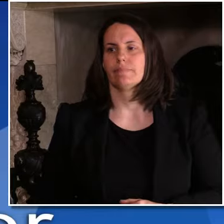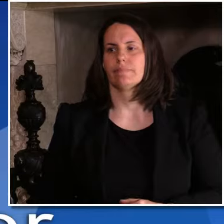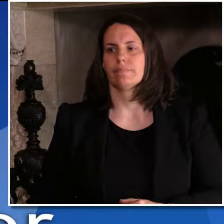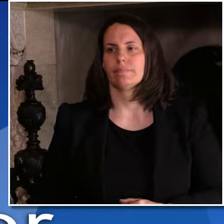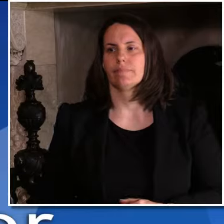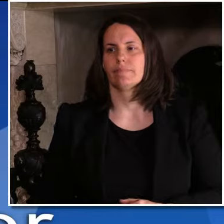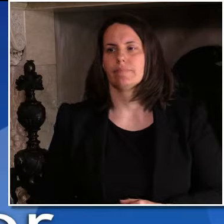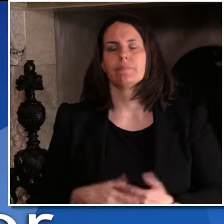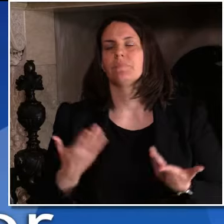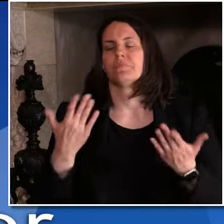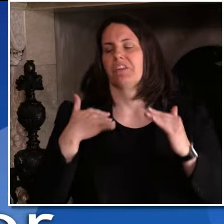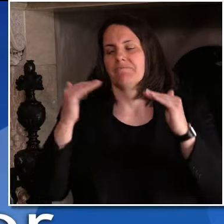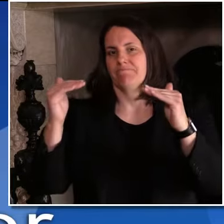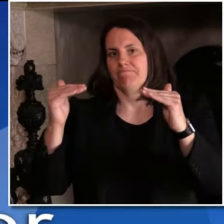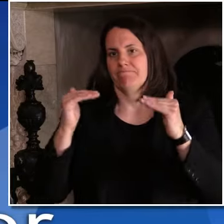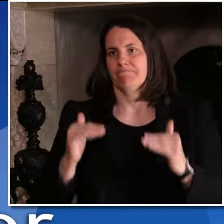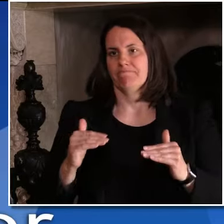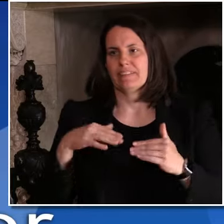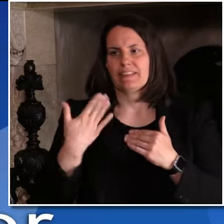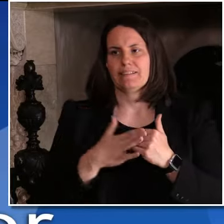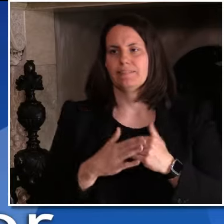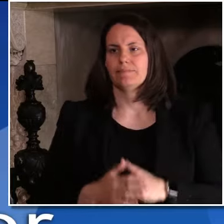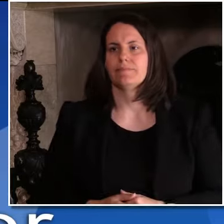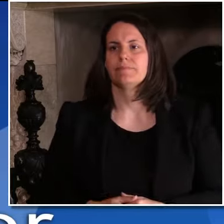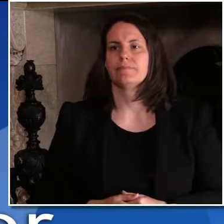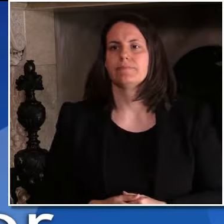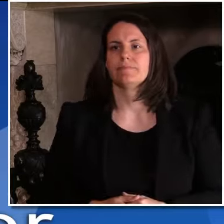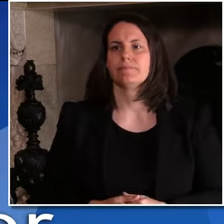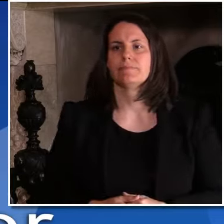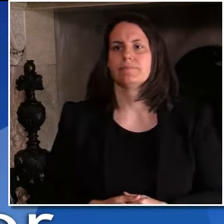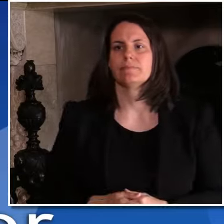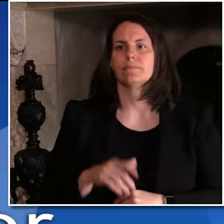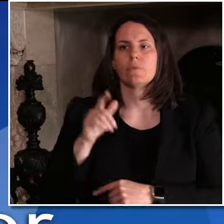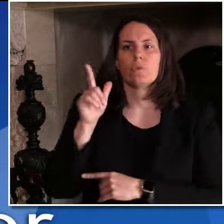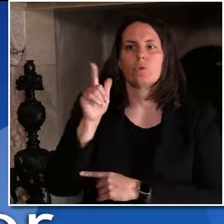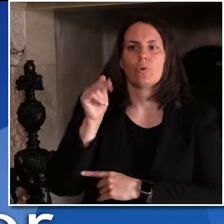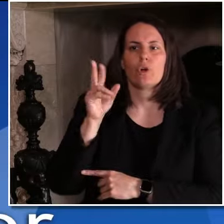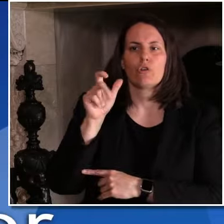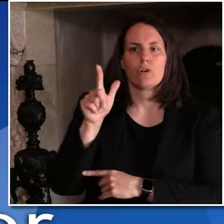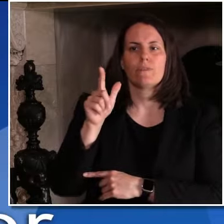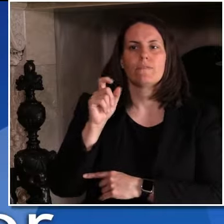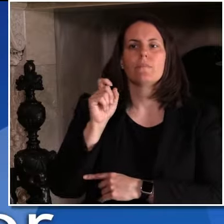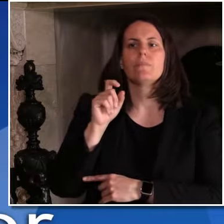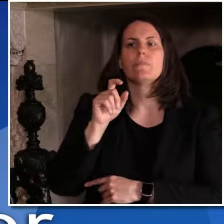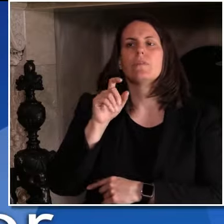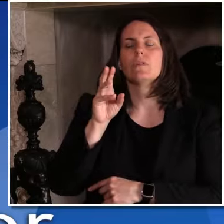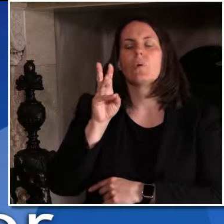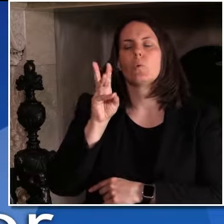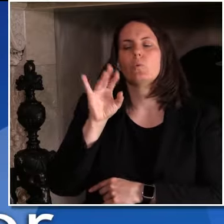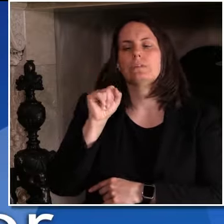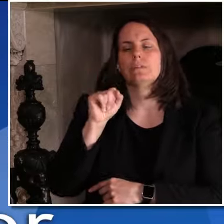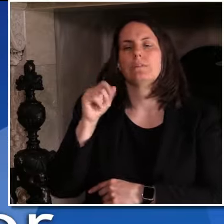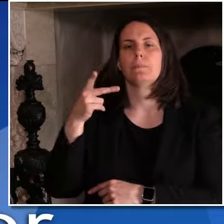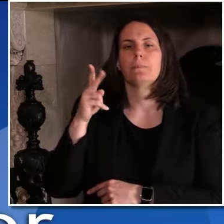Okay, we'll move on then to Laurel White from Wisconsin Public Radio. Laurel?